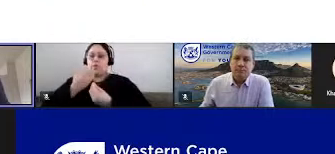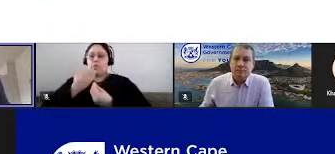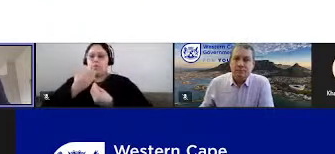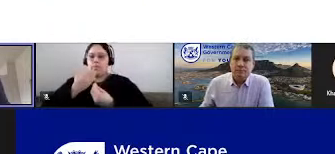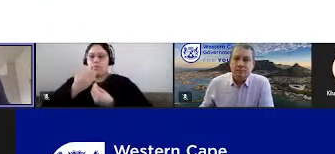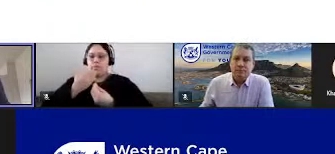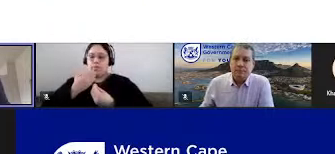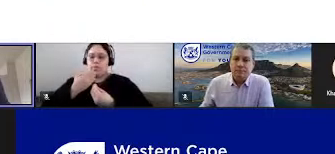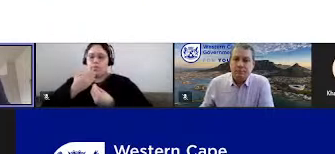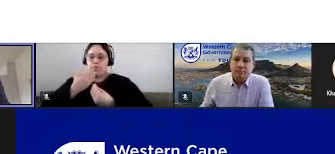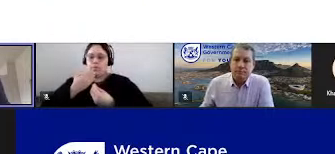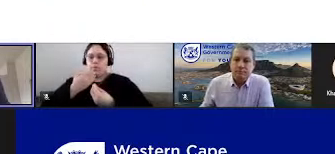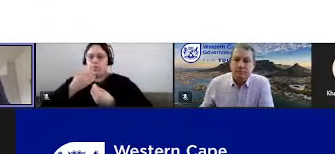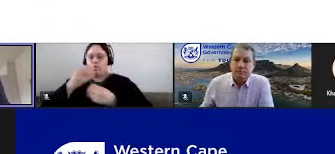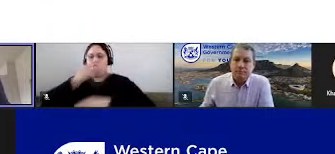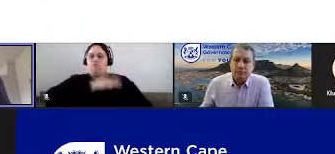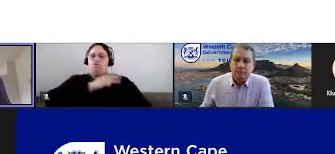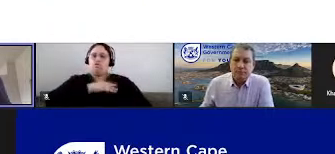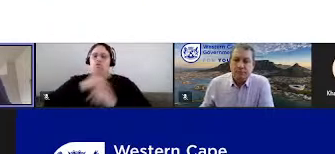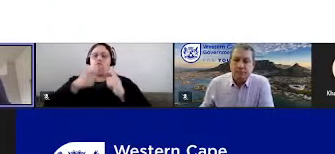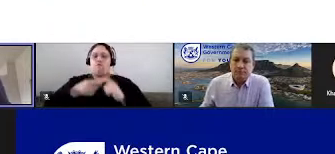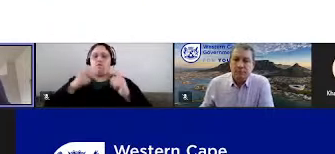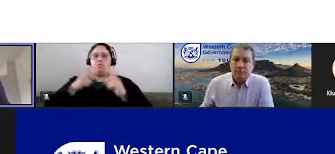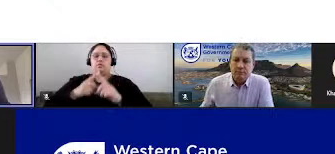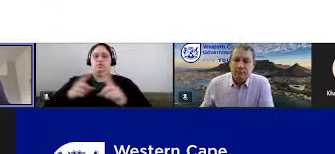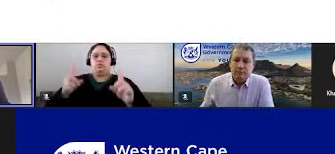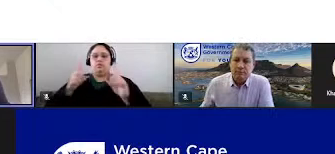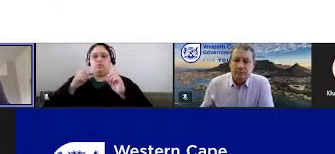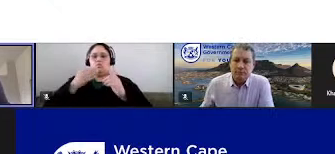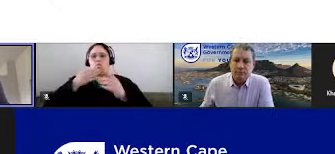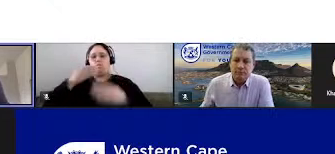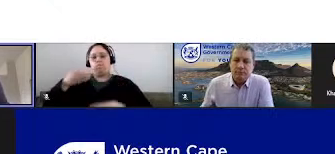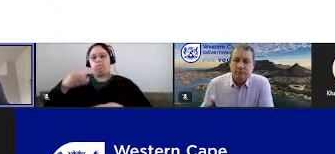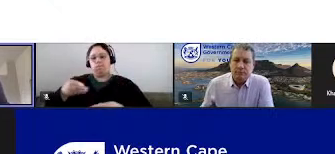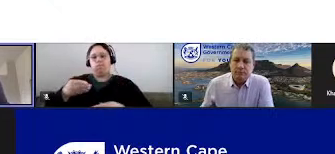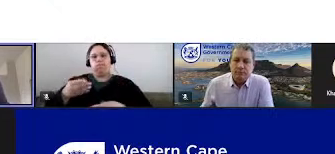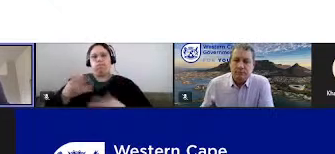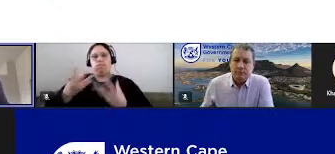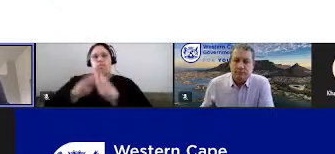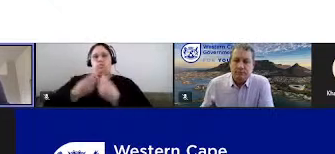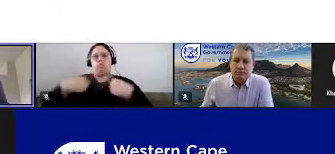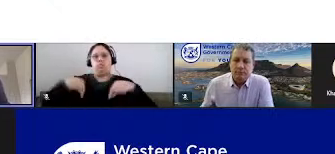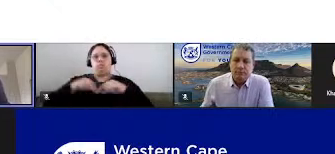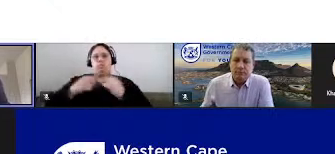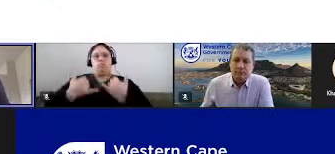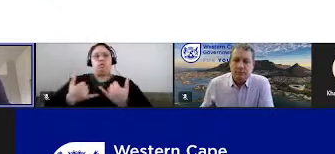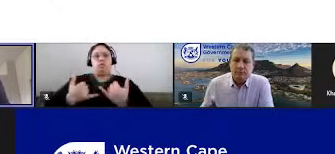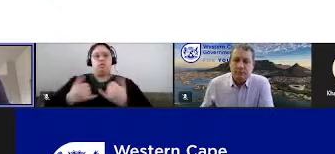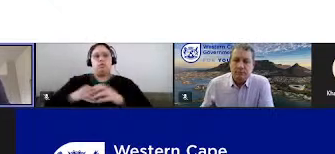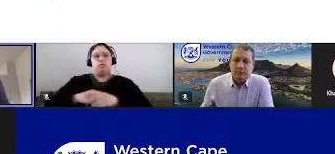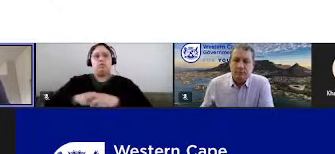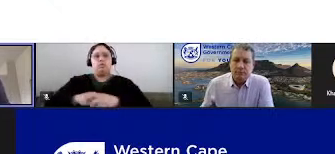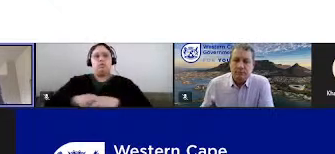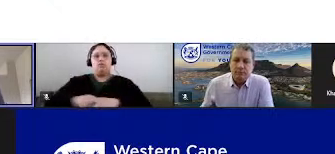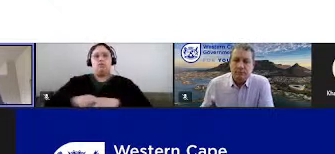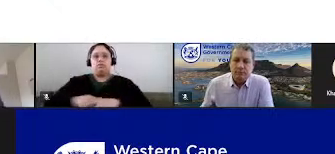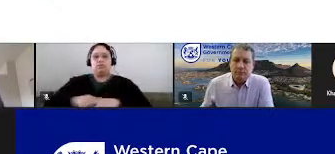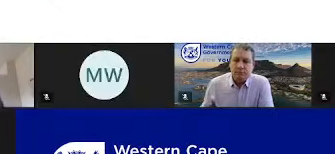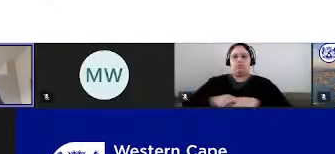the officials from the department who are present with us today. Thank you very much for the